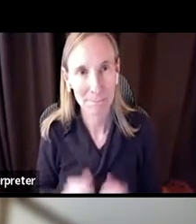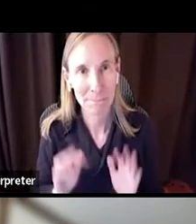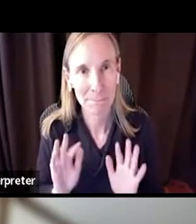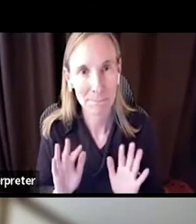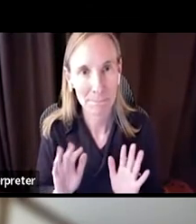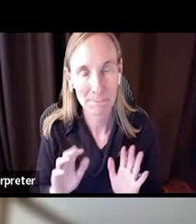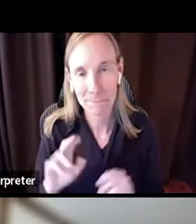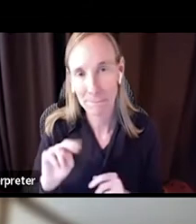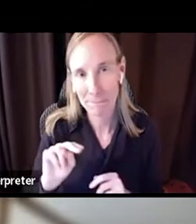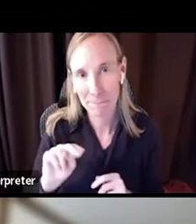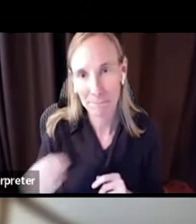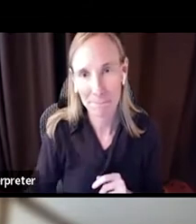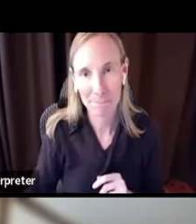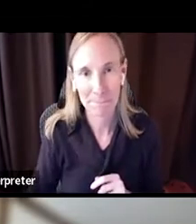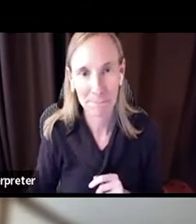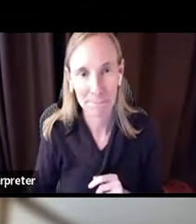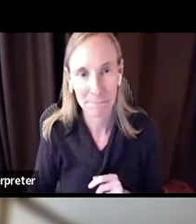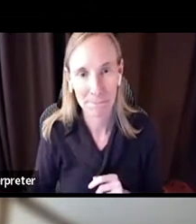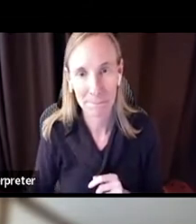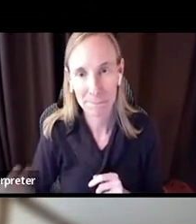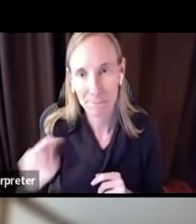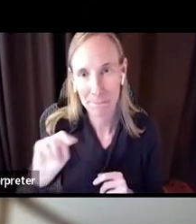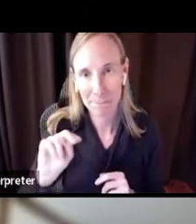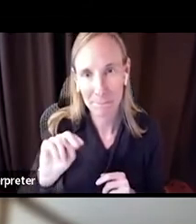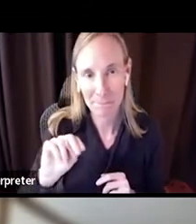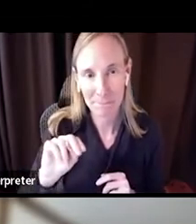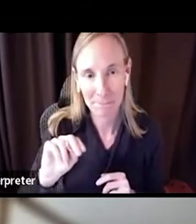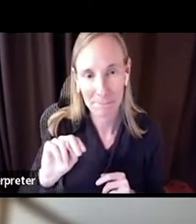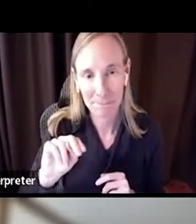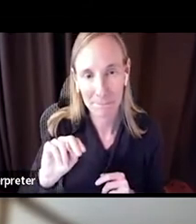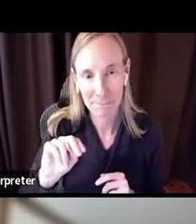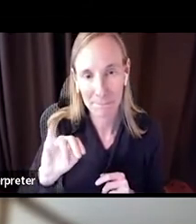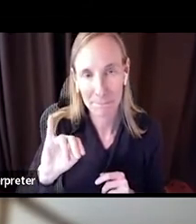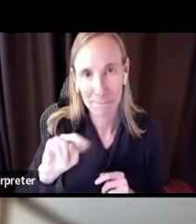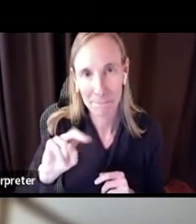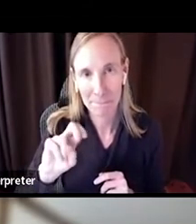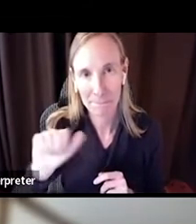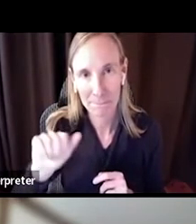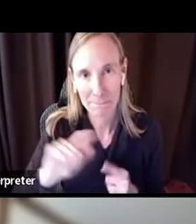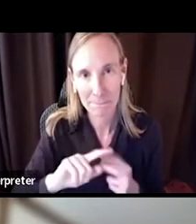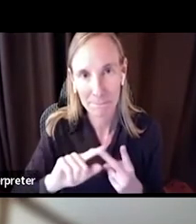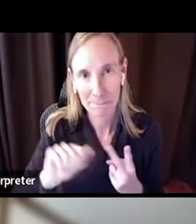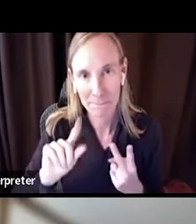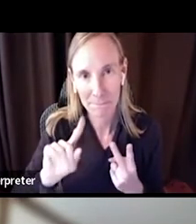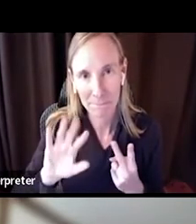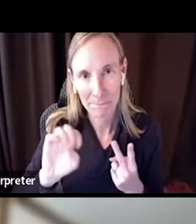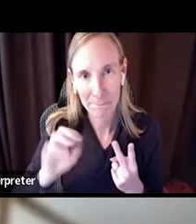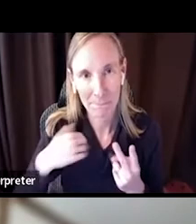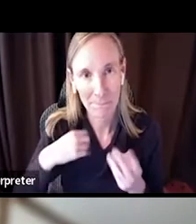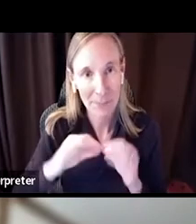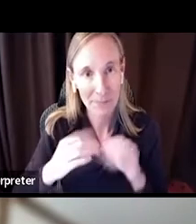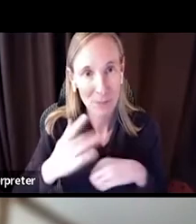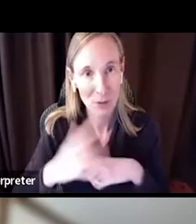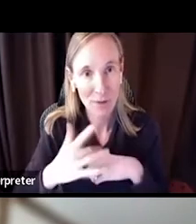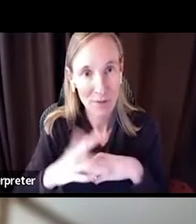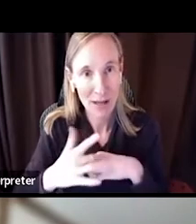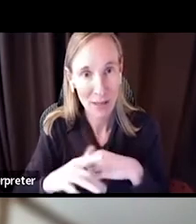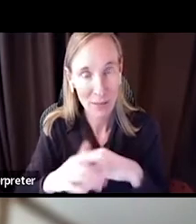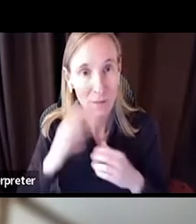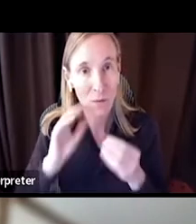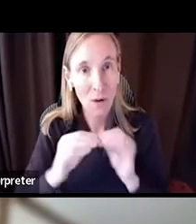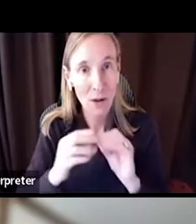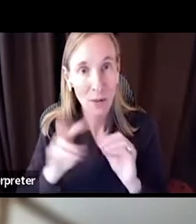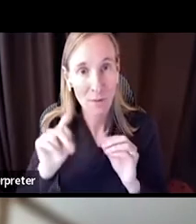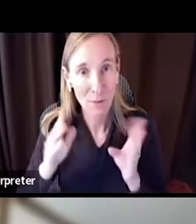Nissa has this, or Addy Stramolo has the numbers available for the number of